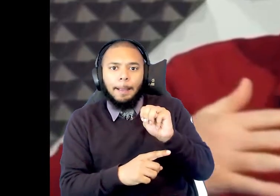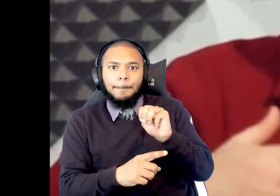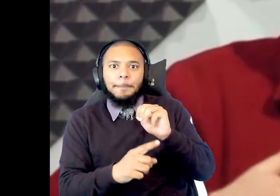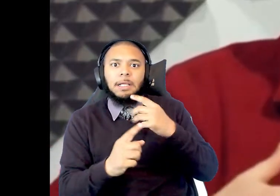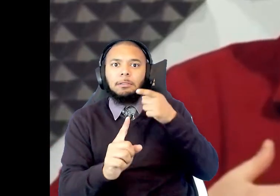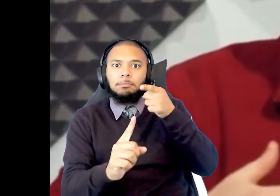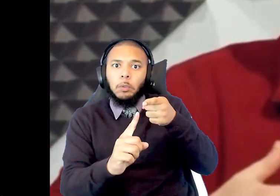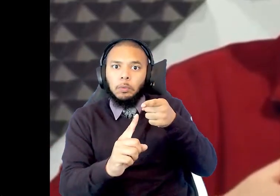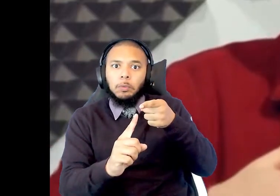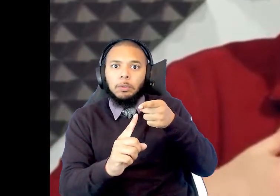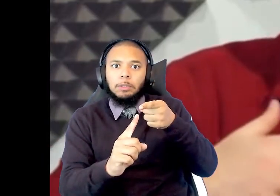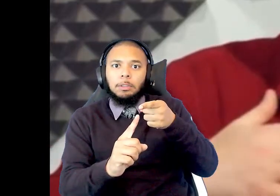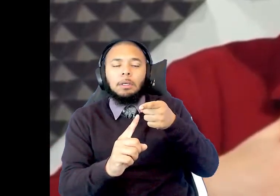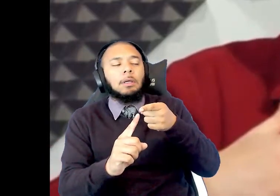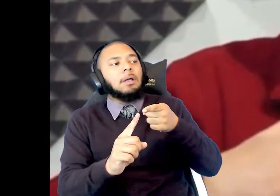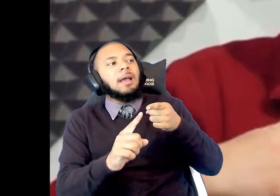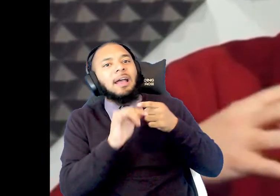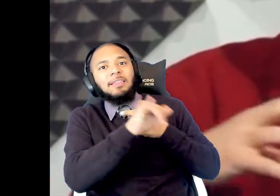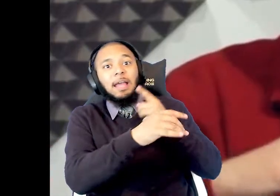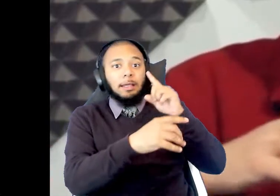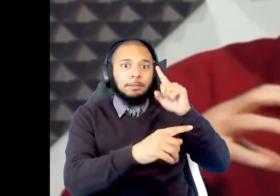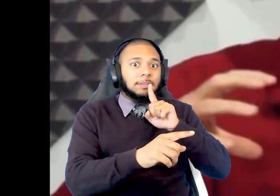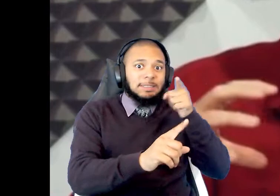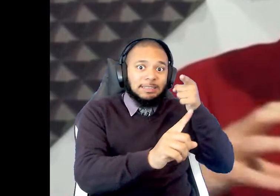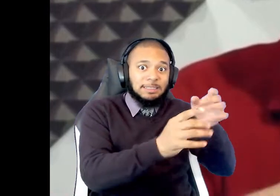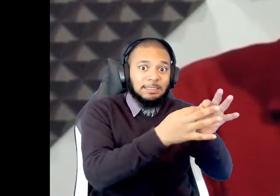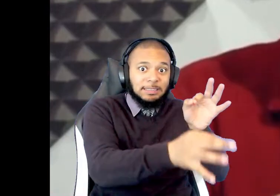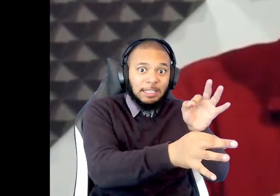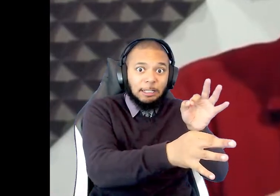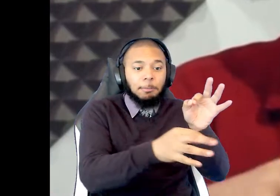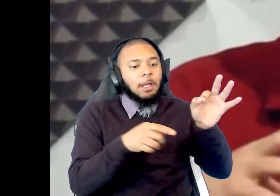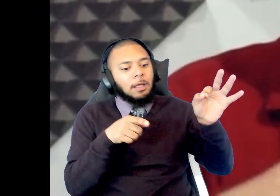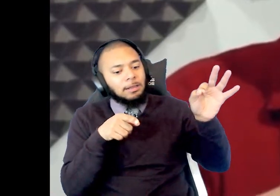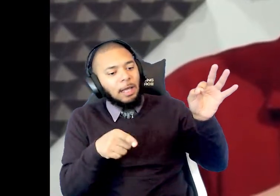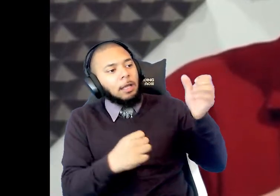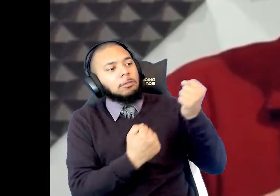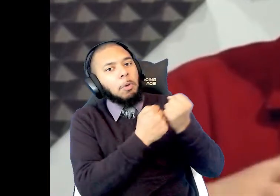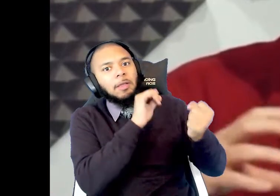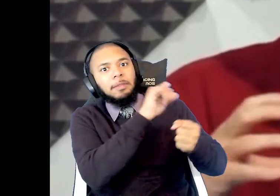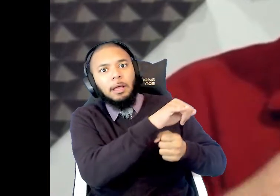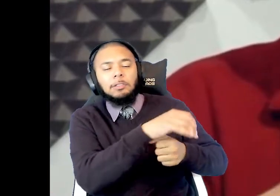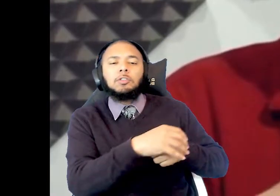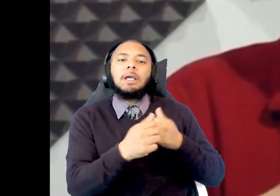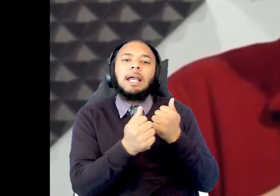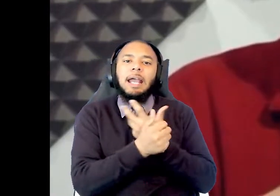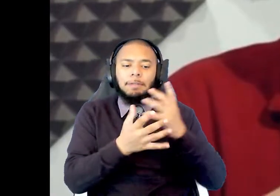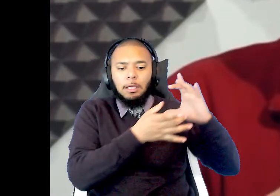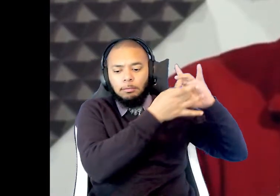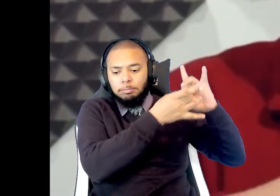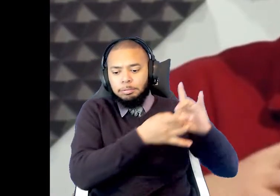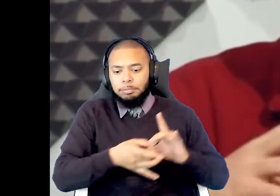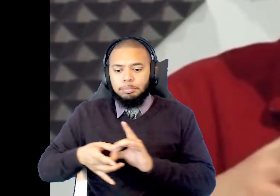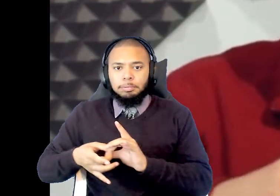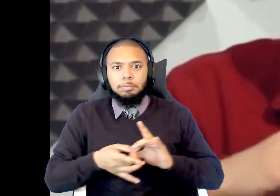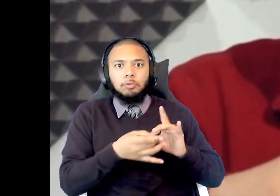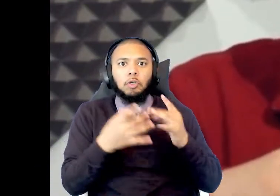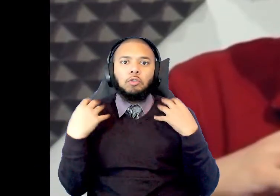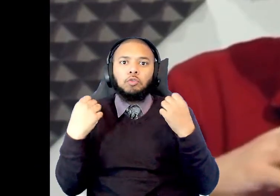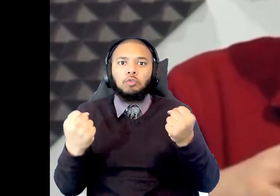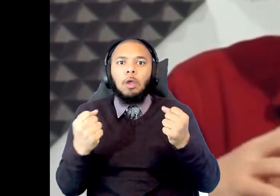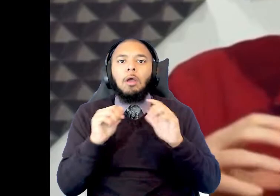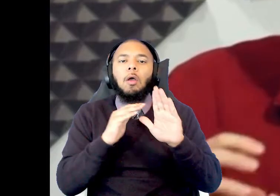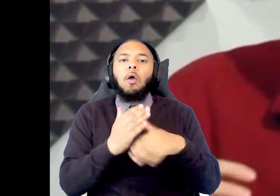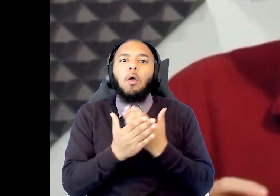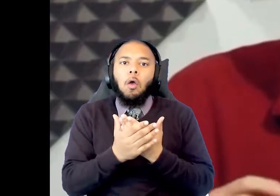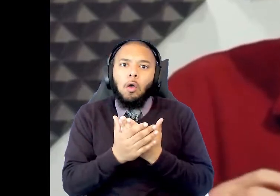they're tied together now? It's all built together. I mean, everything has to be strong for this thing to work. You're only as strong as your weakest link. So we need to make sure